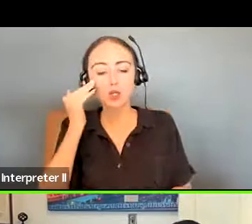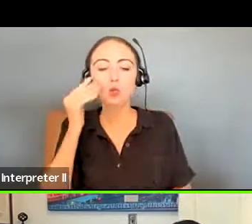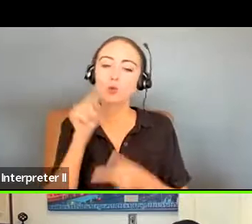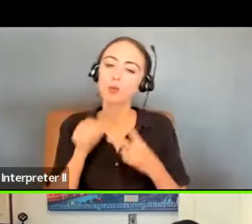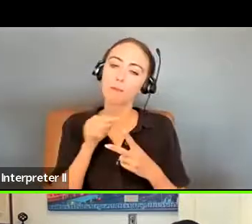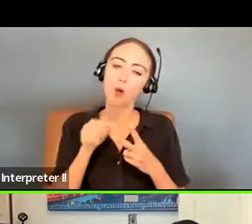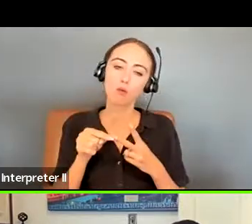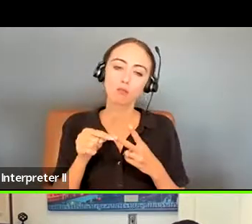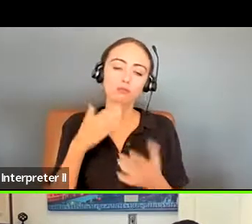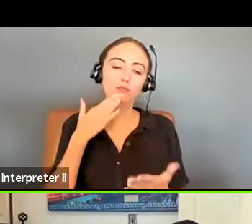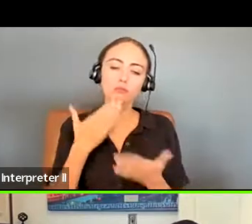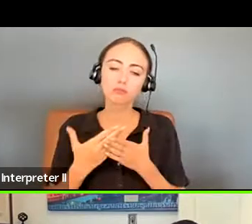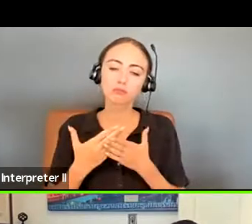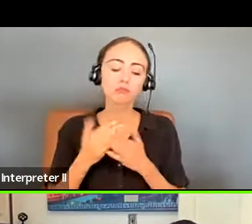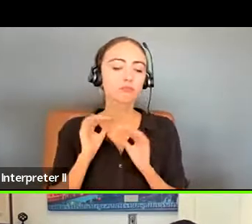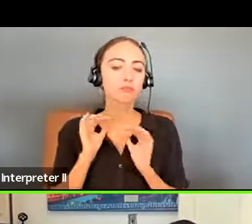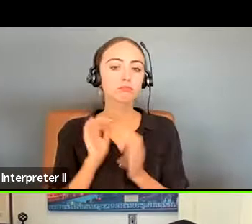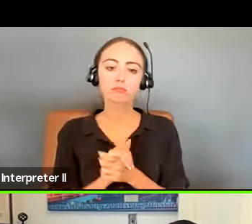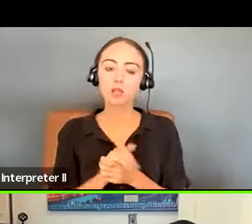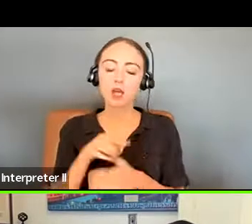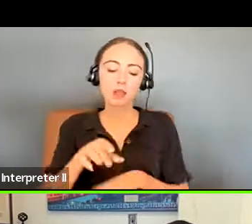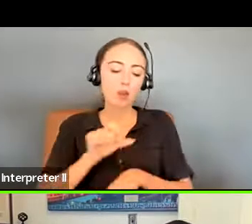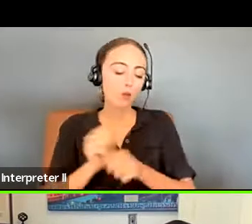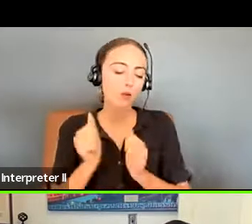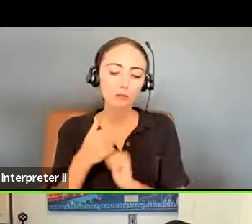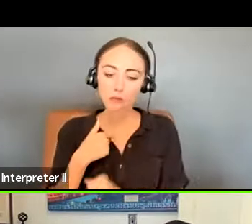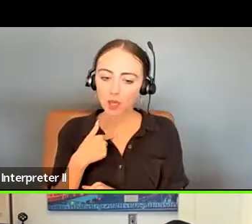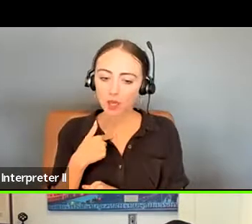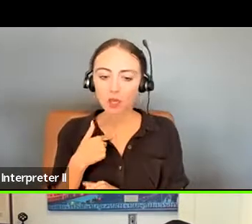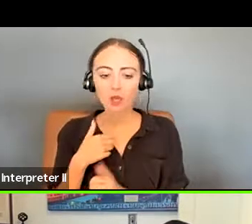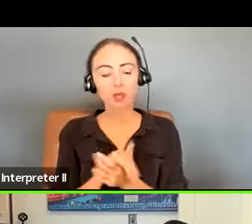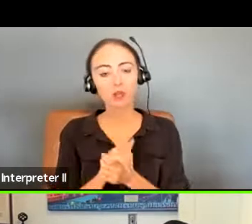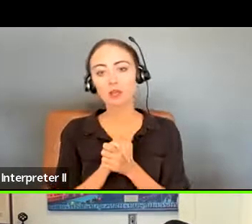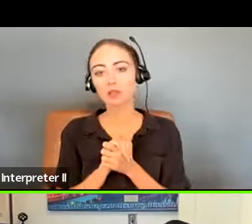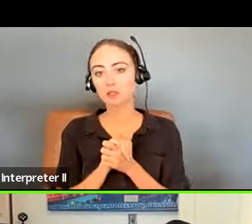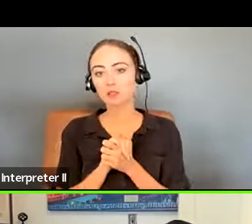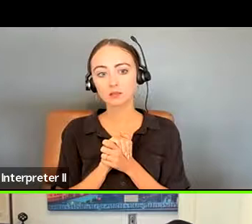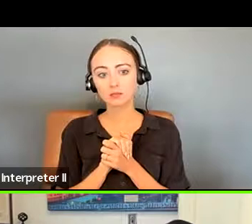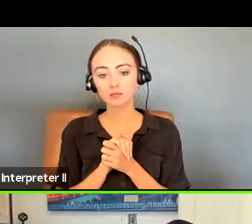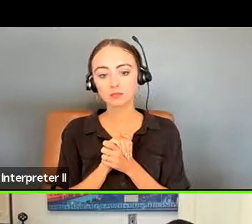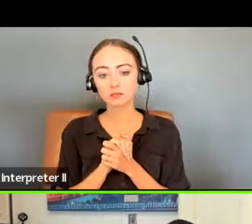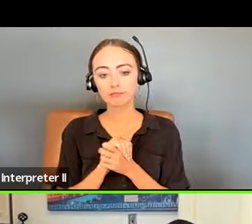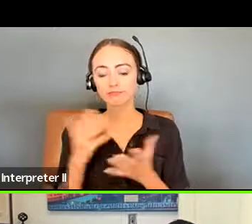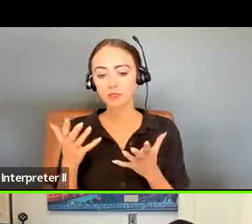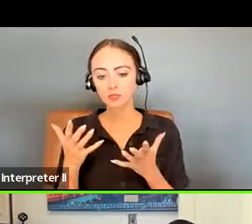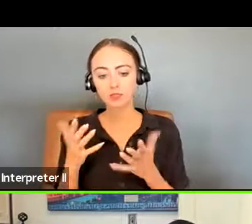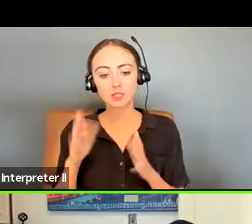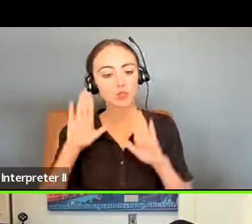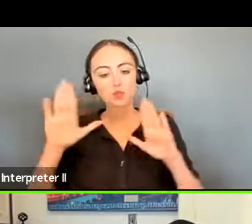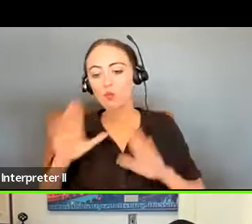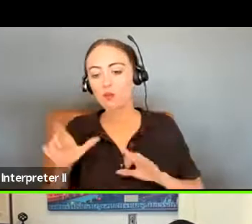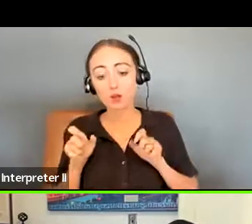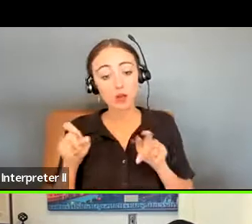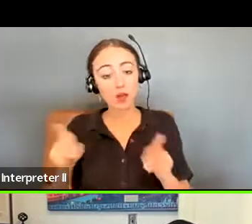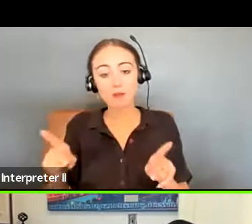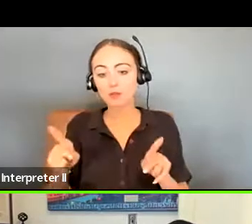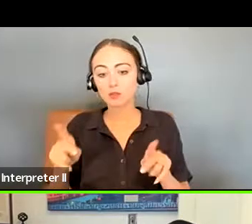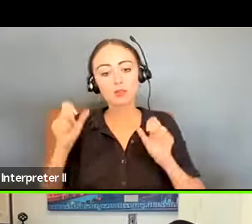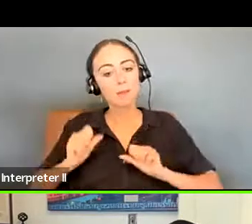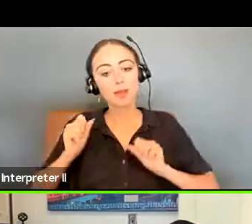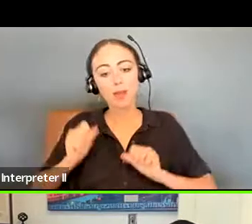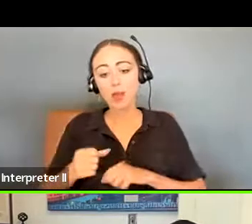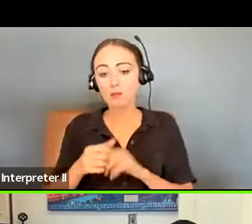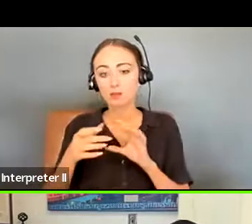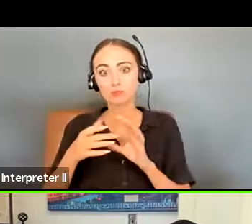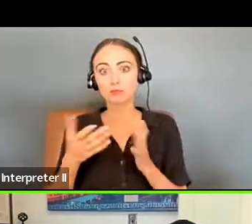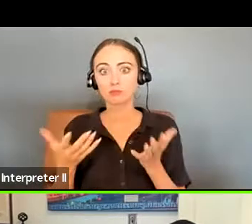well, Mr. Chairman. They worked with me. So it's a wonderful opportunity to be able to